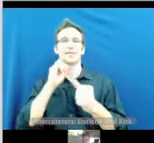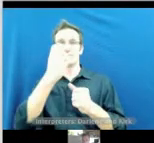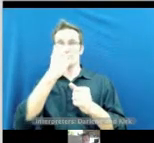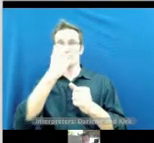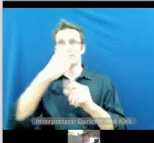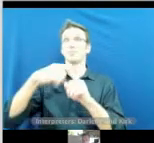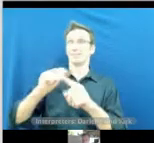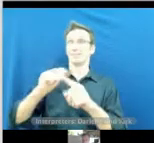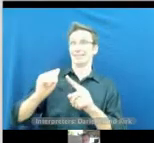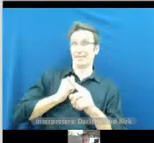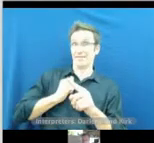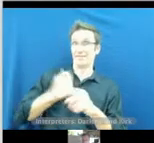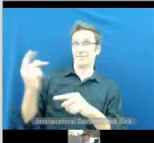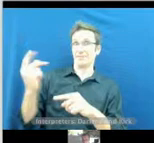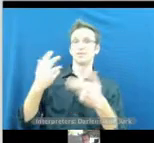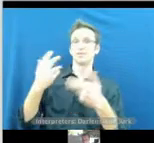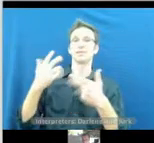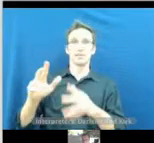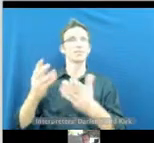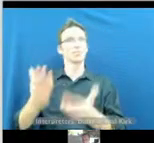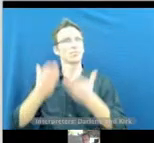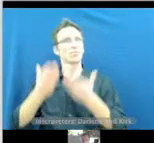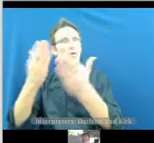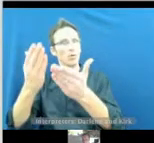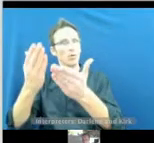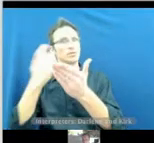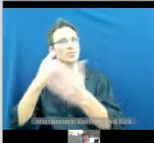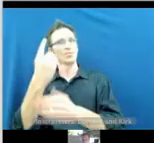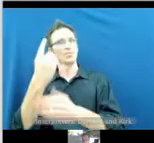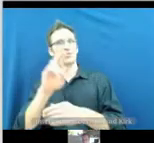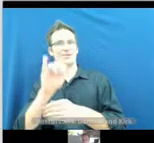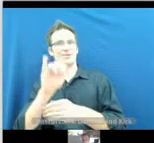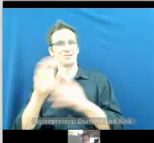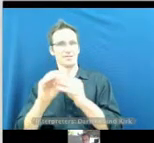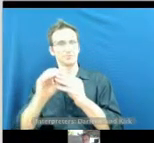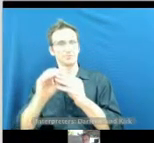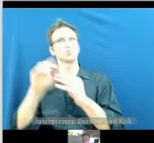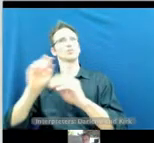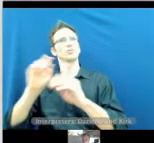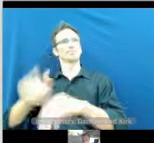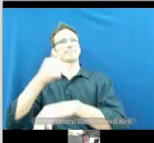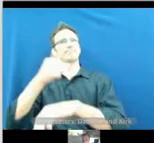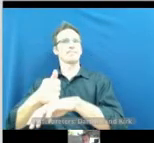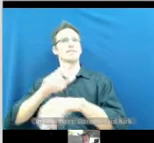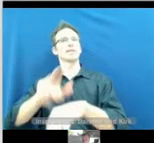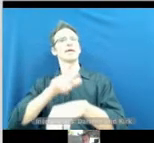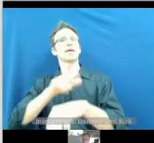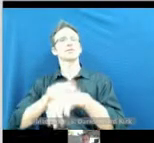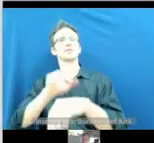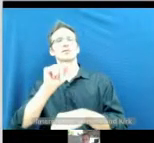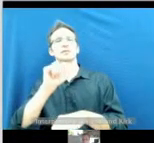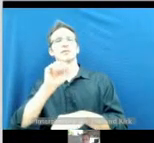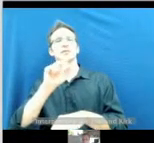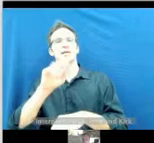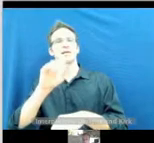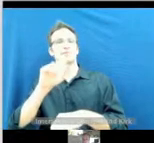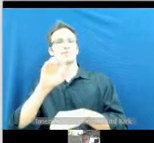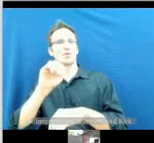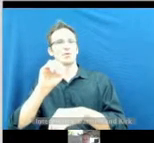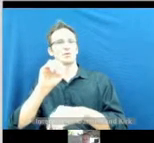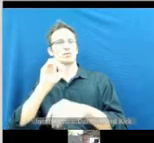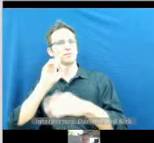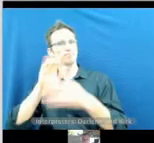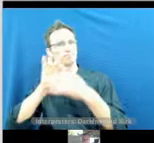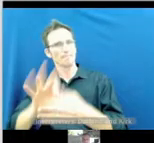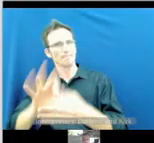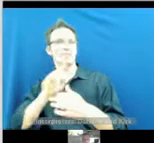forth a proposal at one of the RID conferences to establish a national task force on deaf-blind interpreting, because we